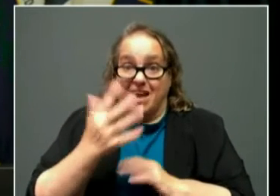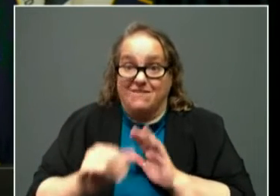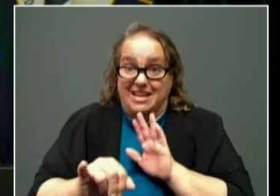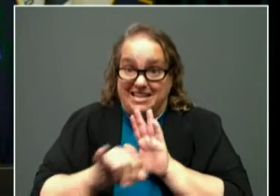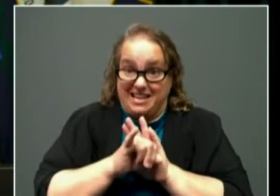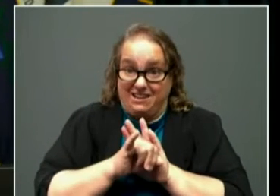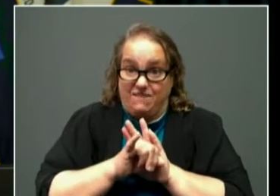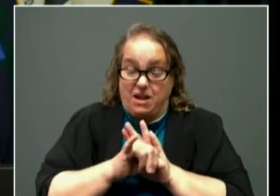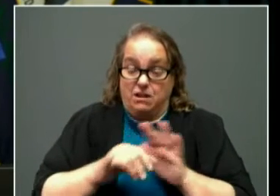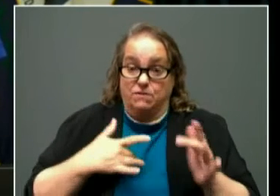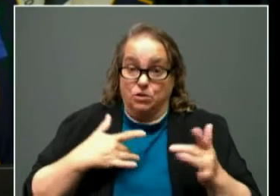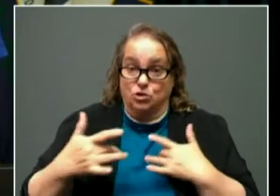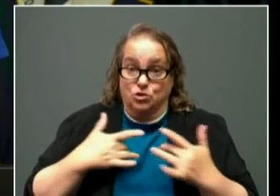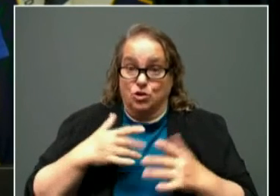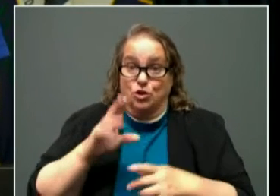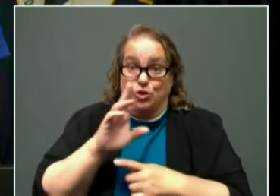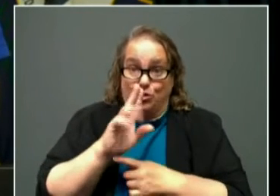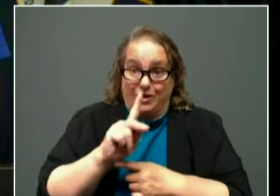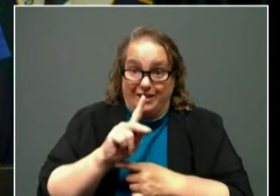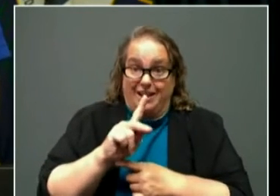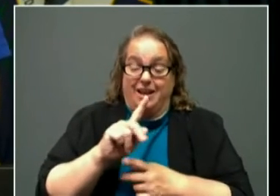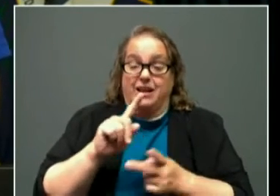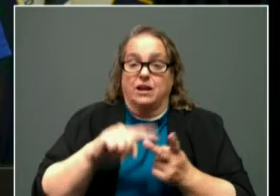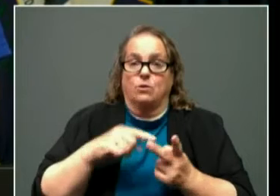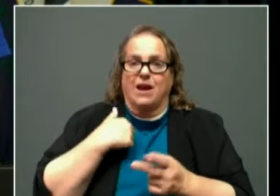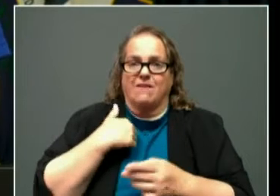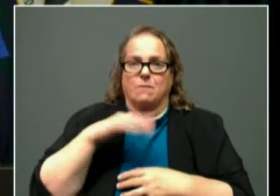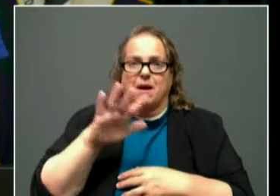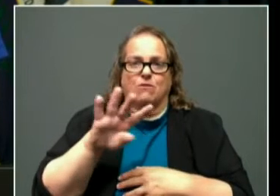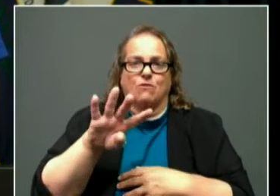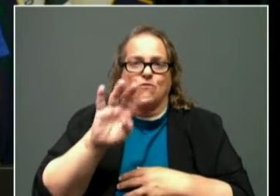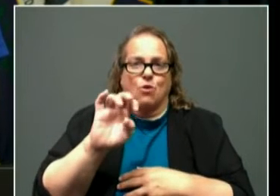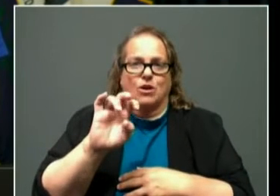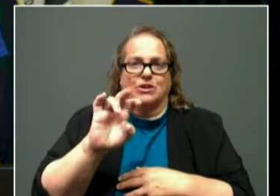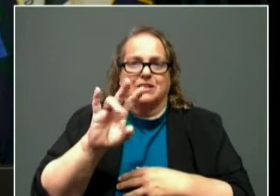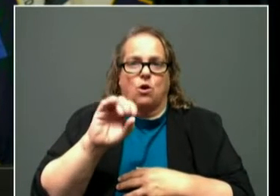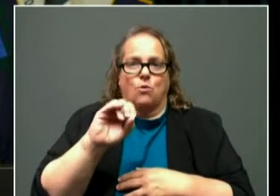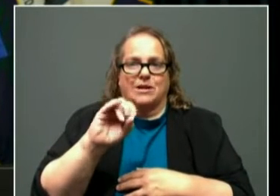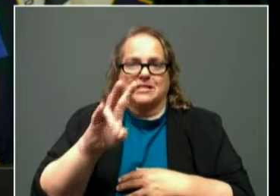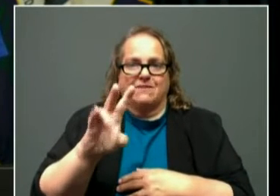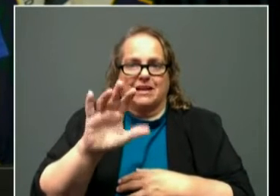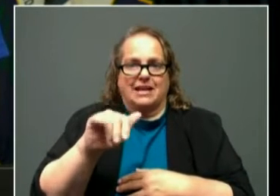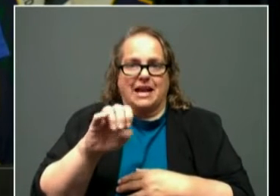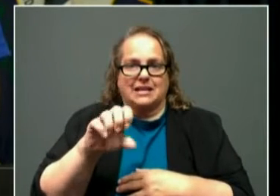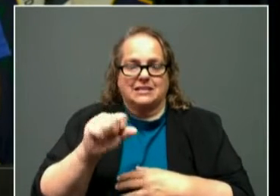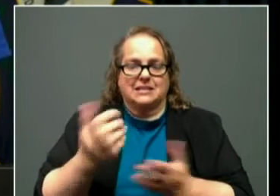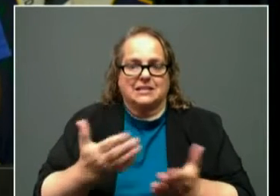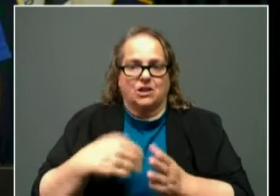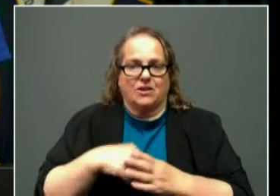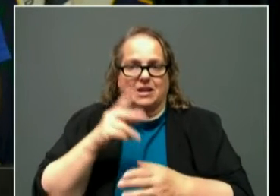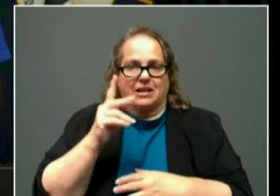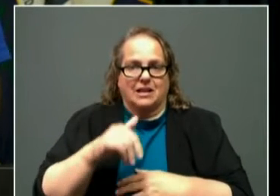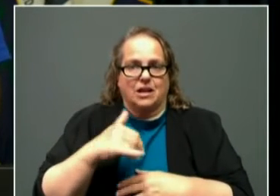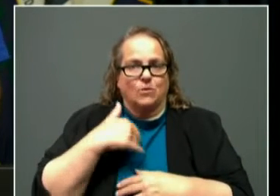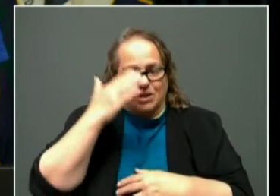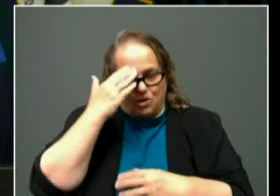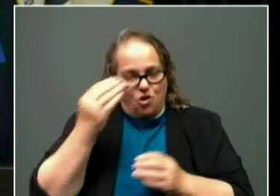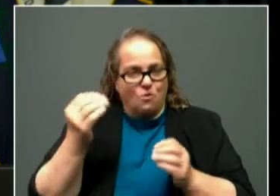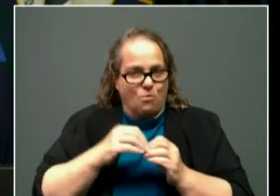concern, we have at least 407 cases thus far in Kentucky. We know it's a lot more than